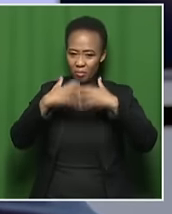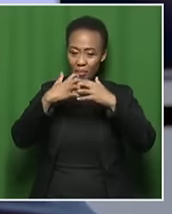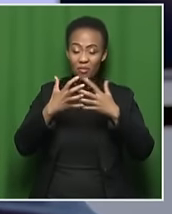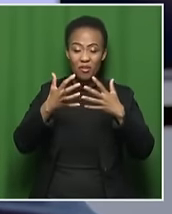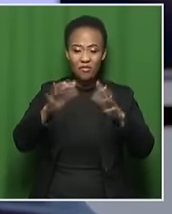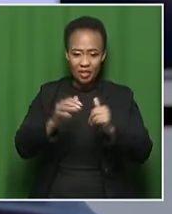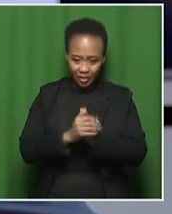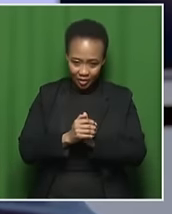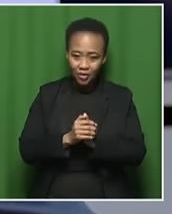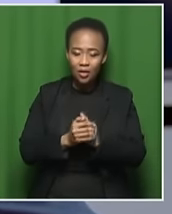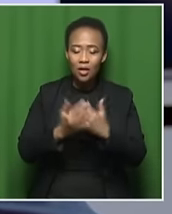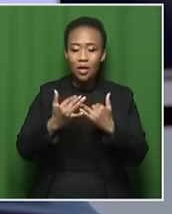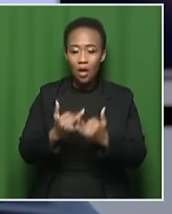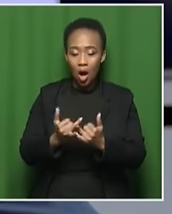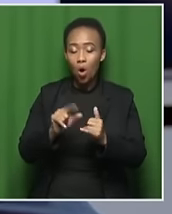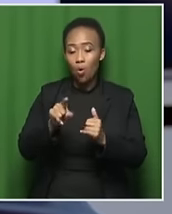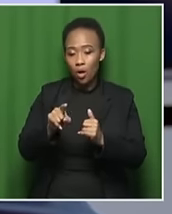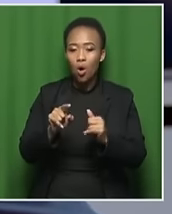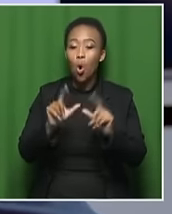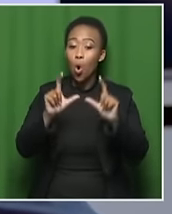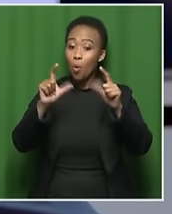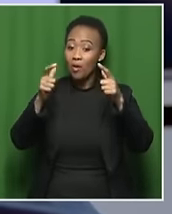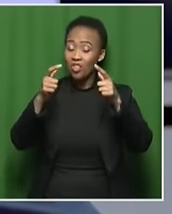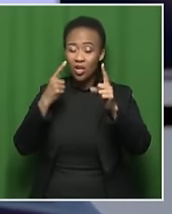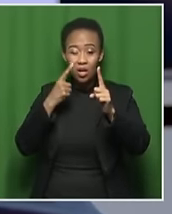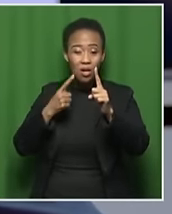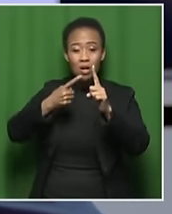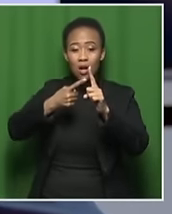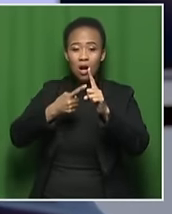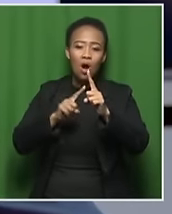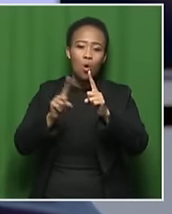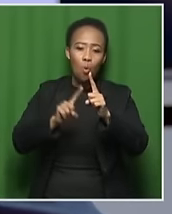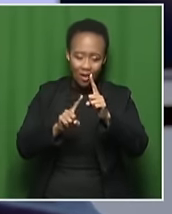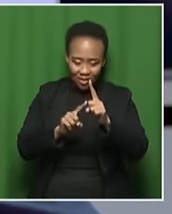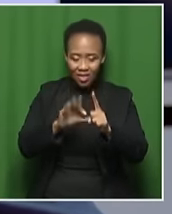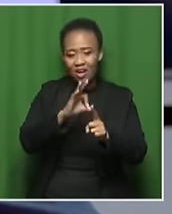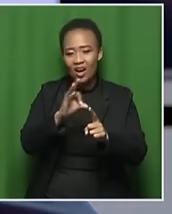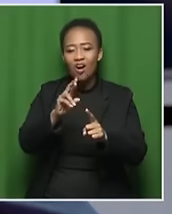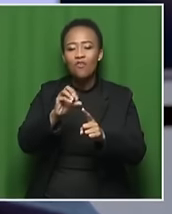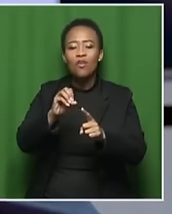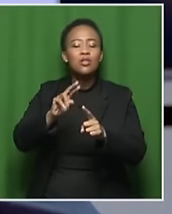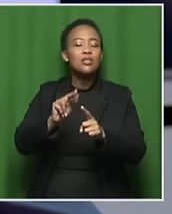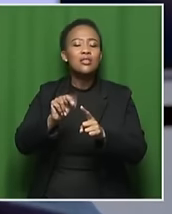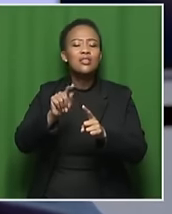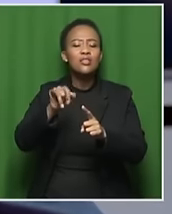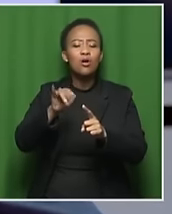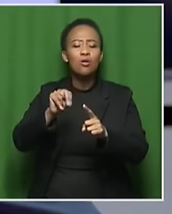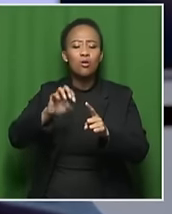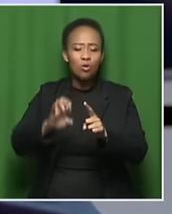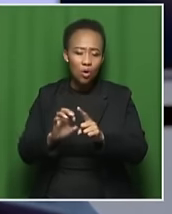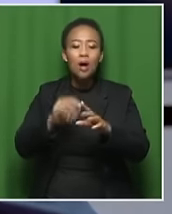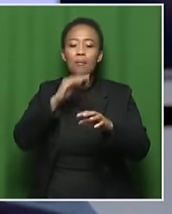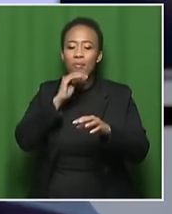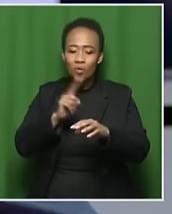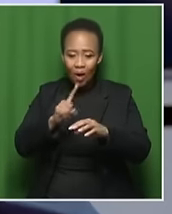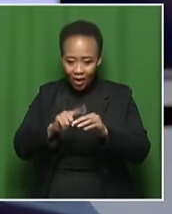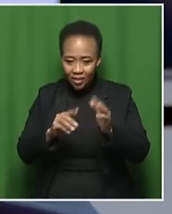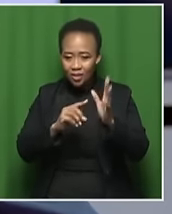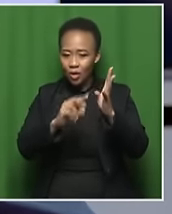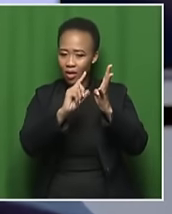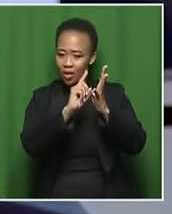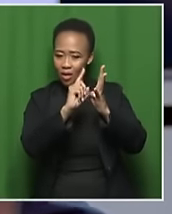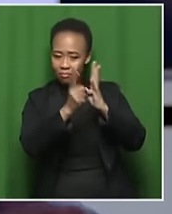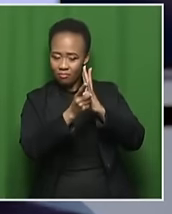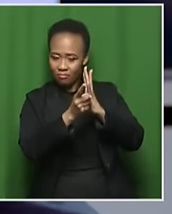or the scope of that commission is? Fronting. It's not regulatory. It has no teeth. Its